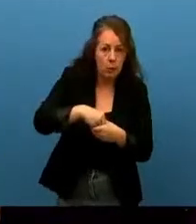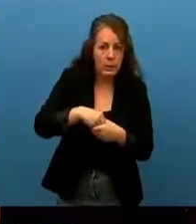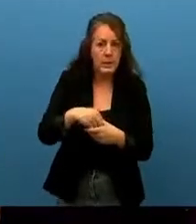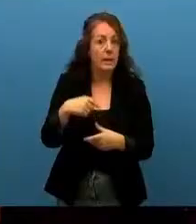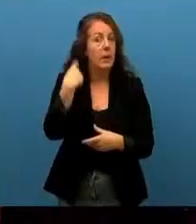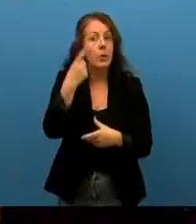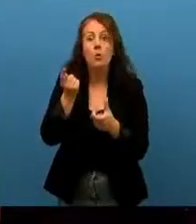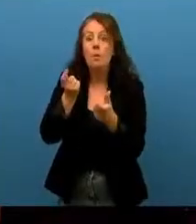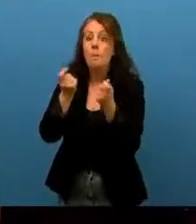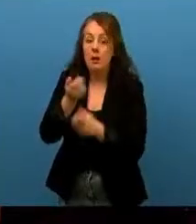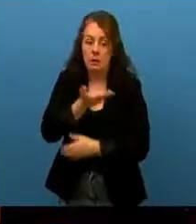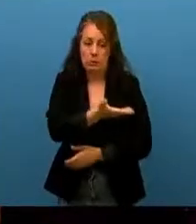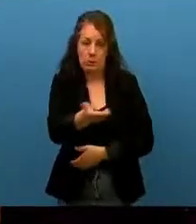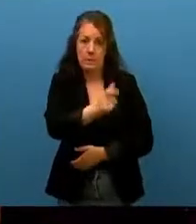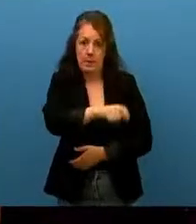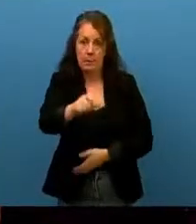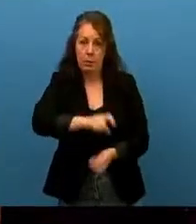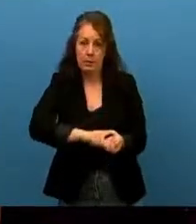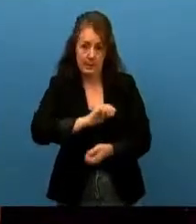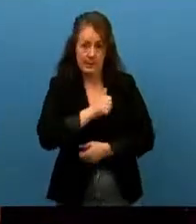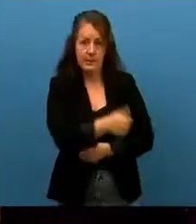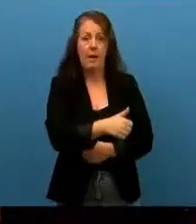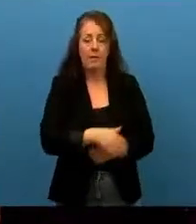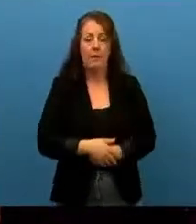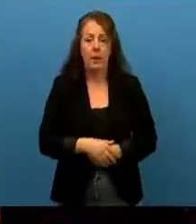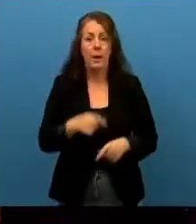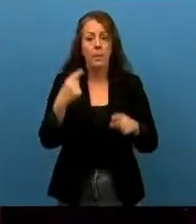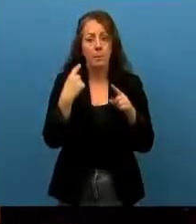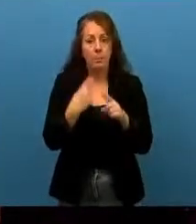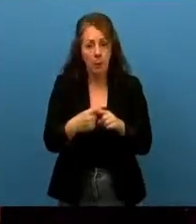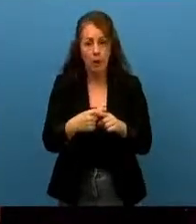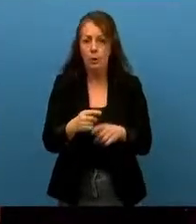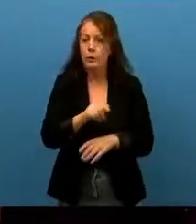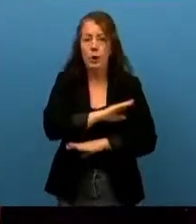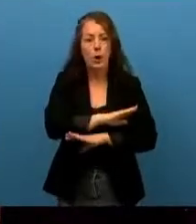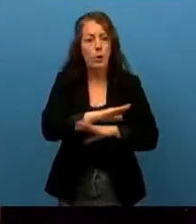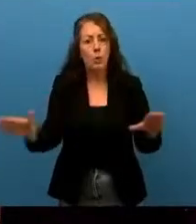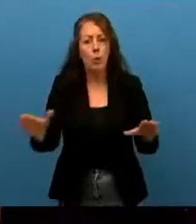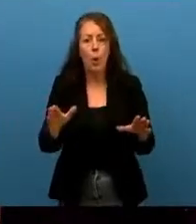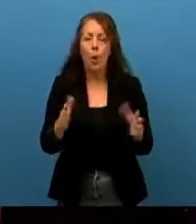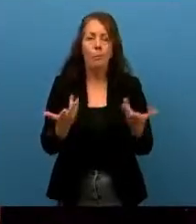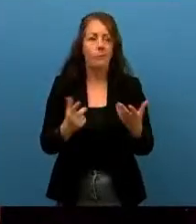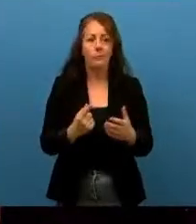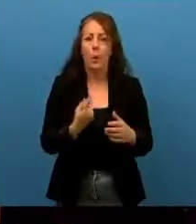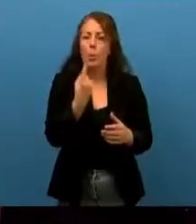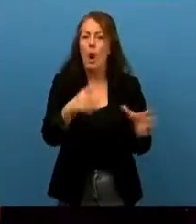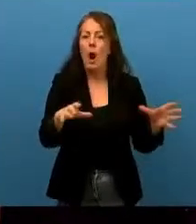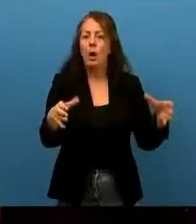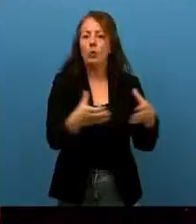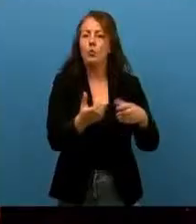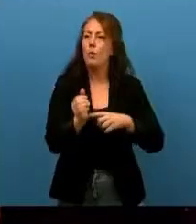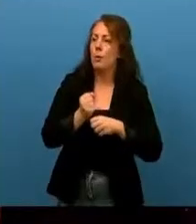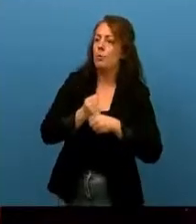from the 7 socio-cultural regions. Present fiscal realities